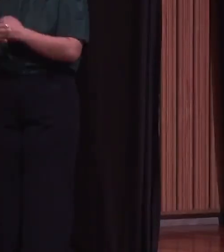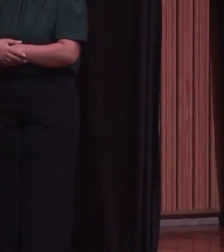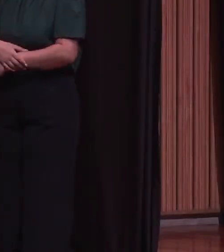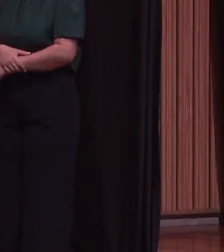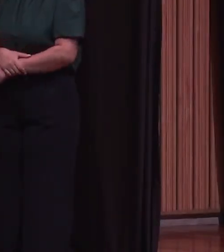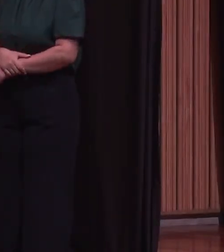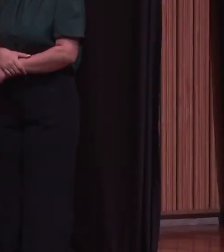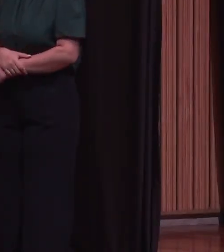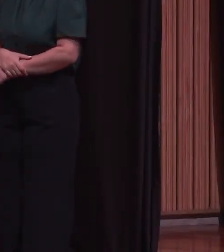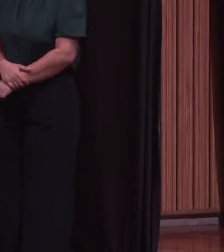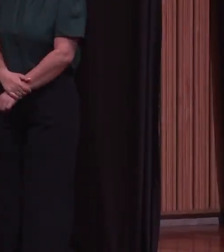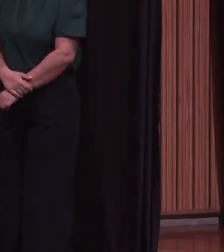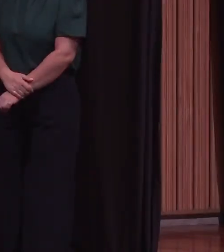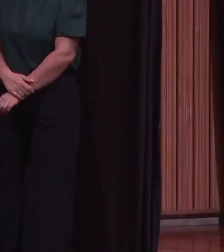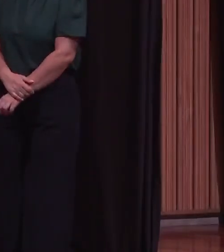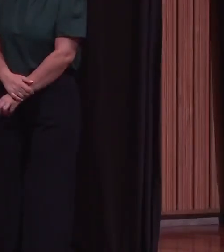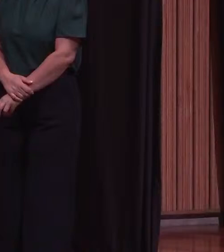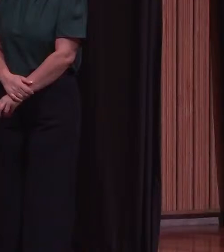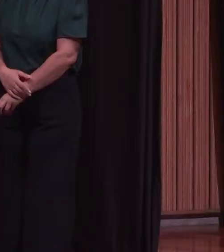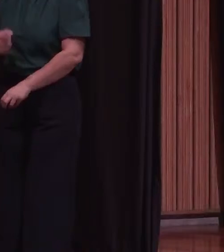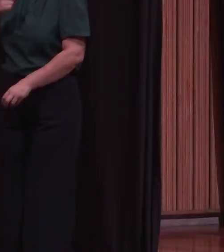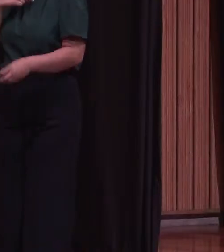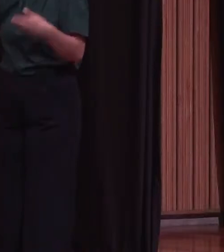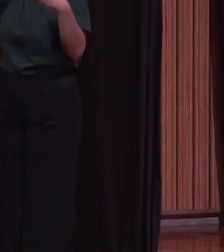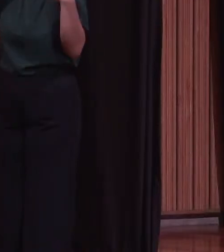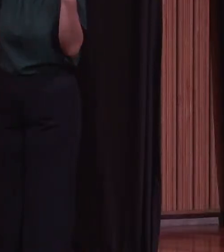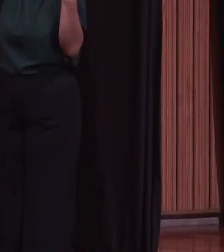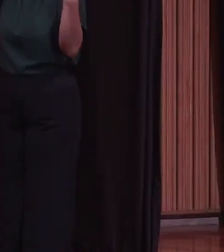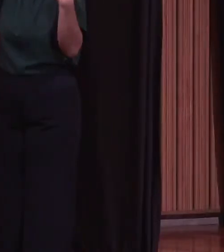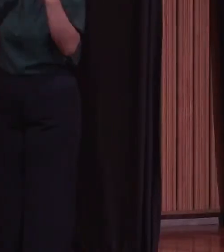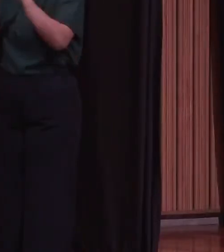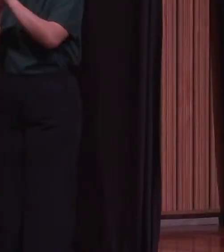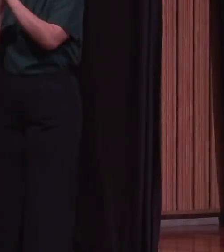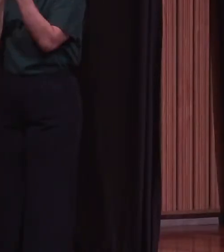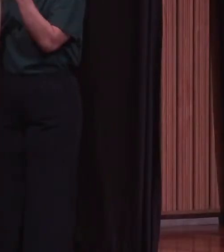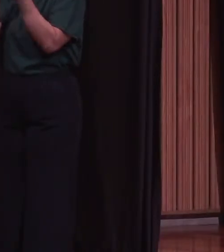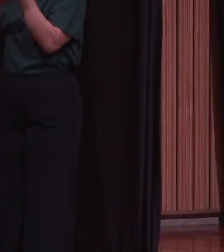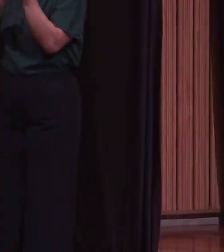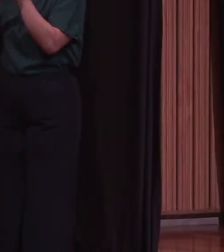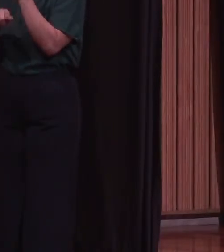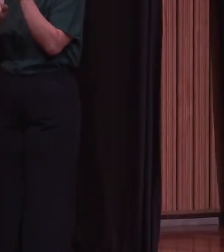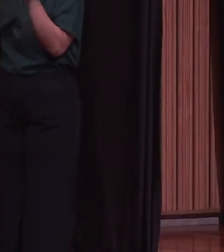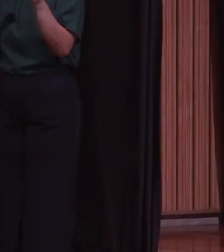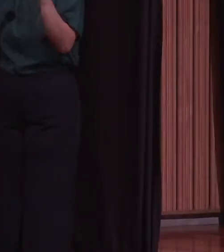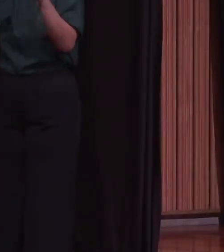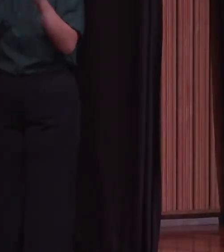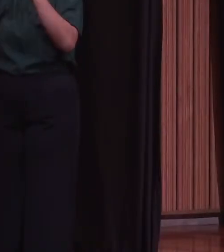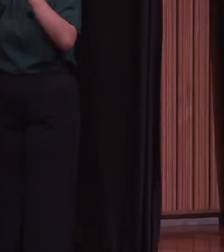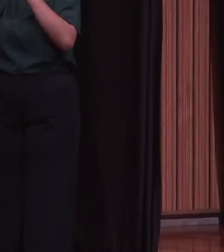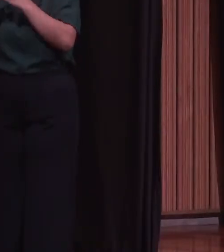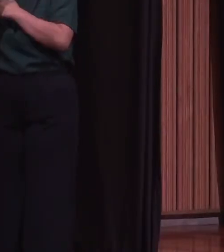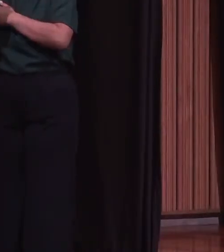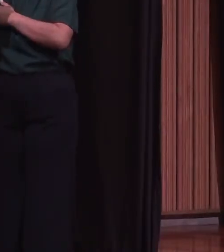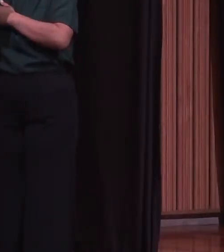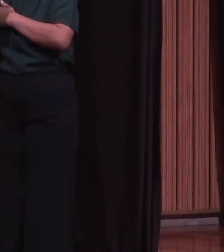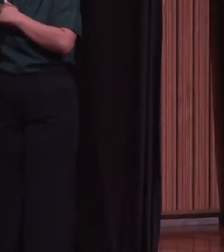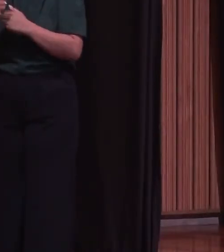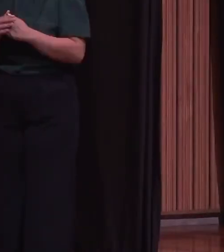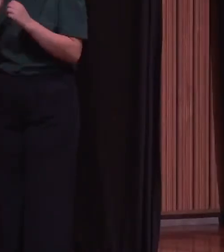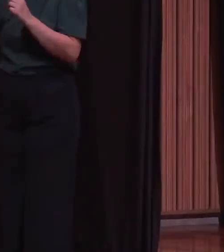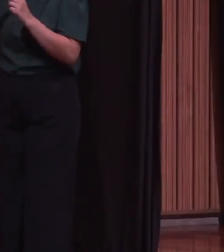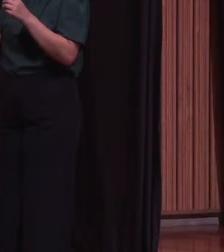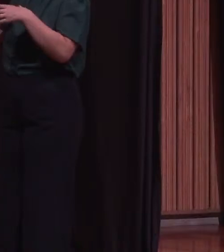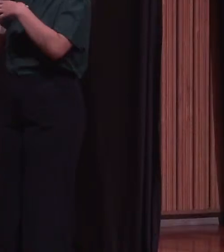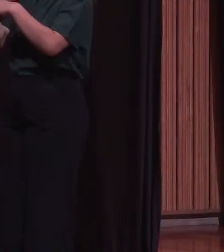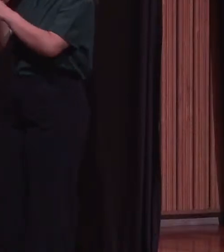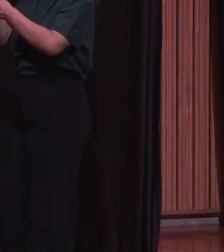to sign books. Yes. Ok, pero vamos a esperar un momentito, ya vamos a terminar y procedemos a